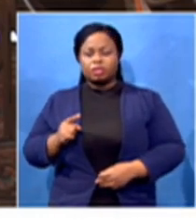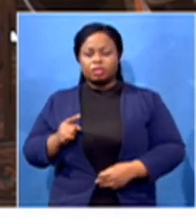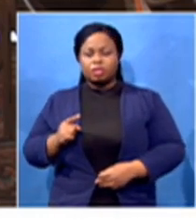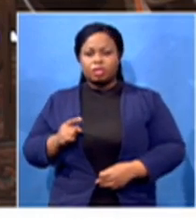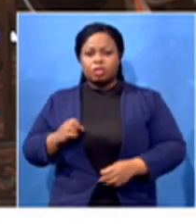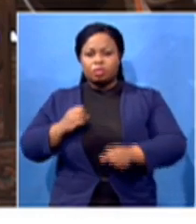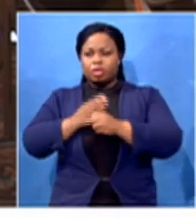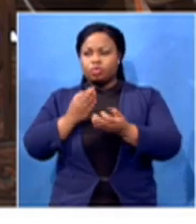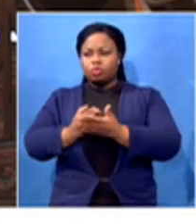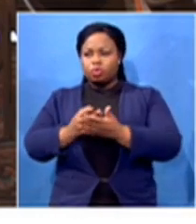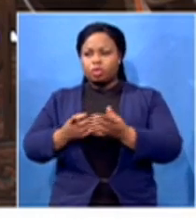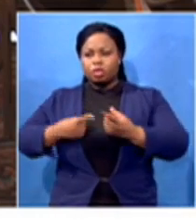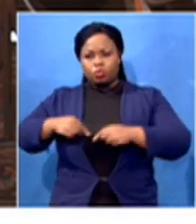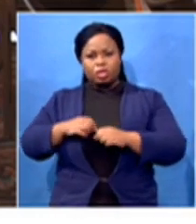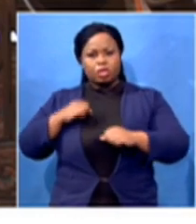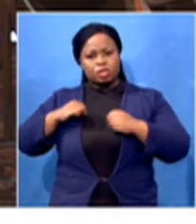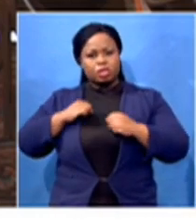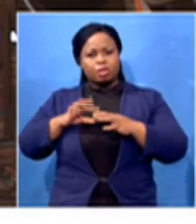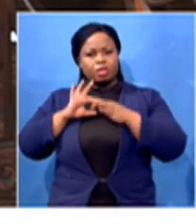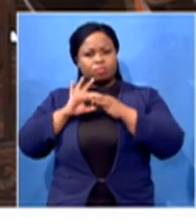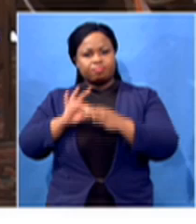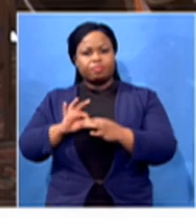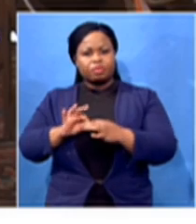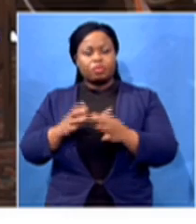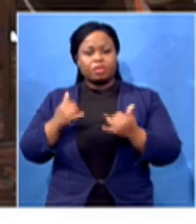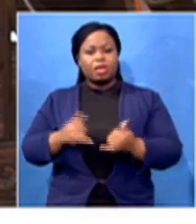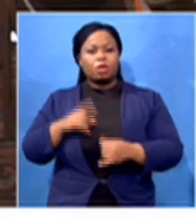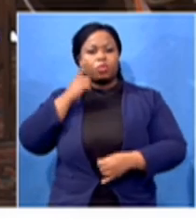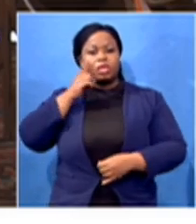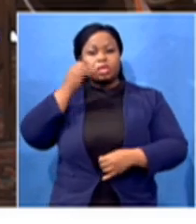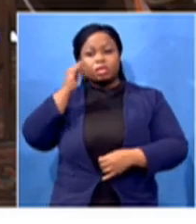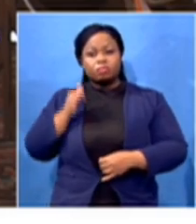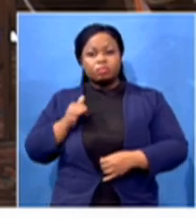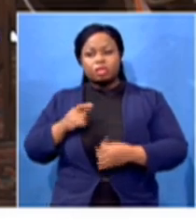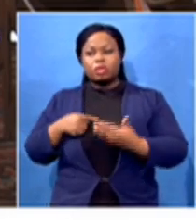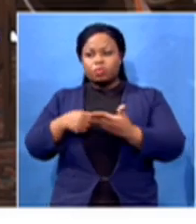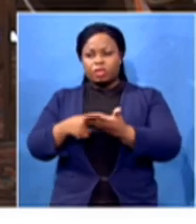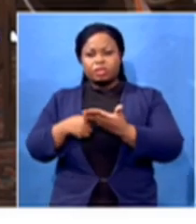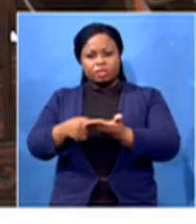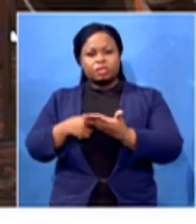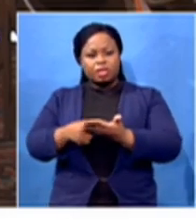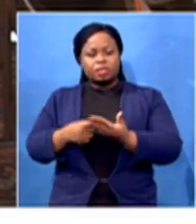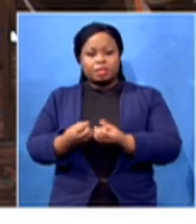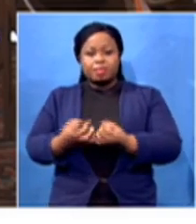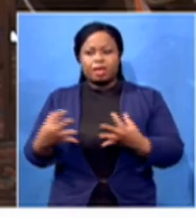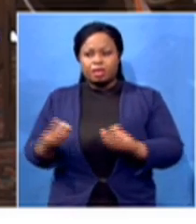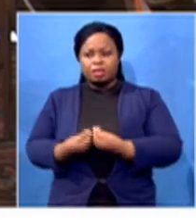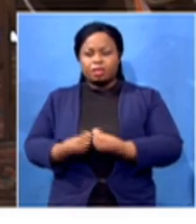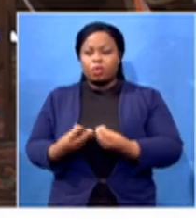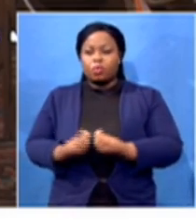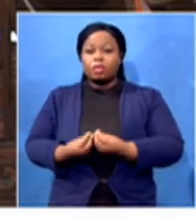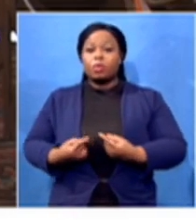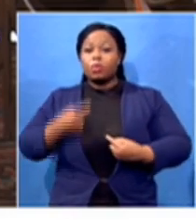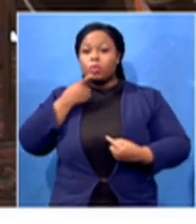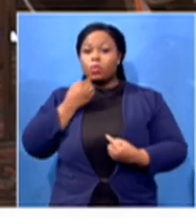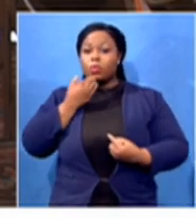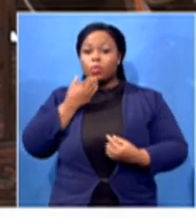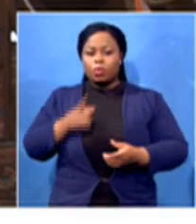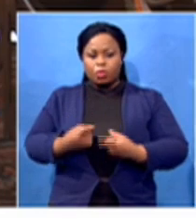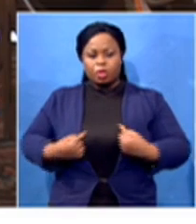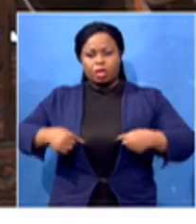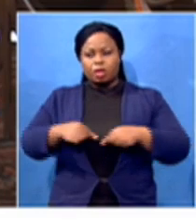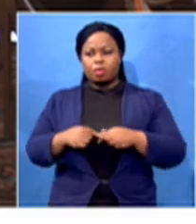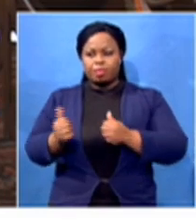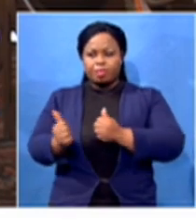assure stability. So we are looking at these things, we are discussing with our coalition partners, we are discussing even